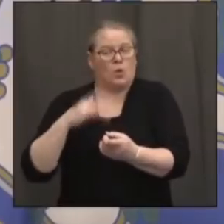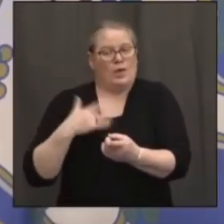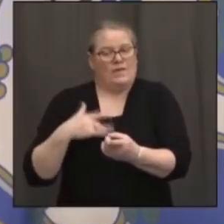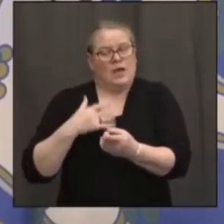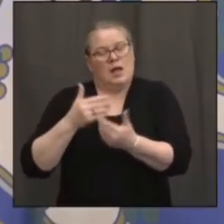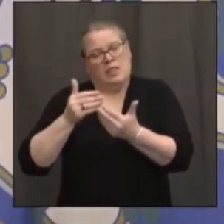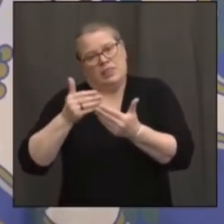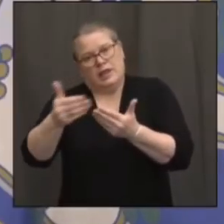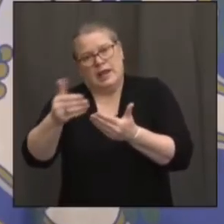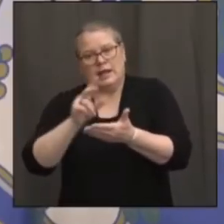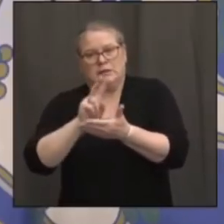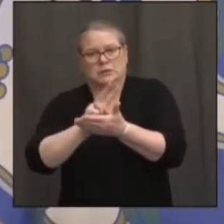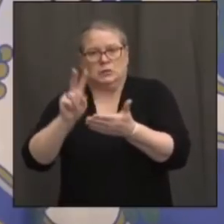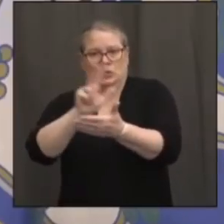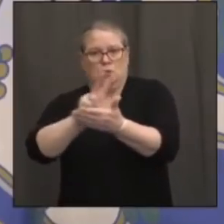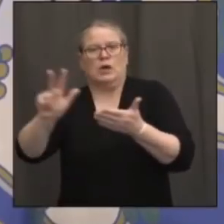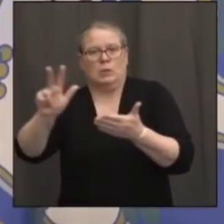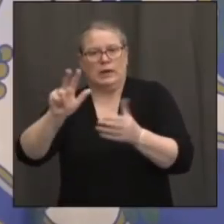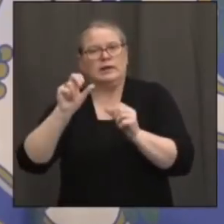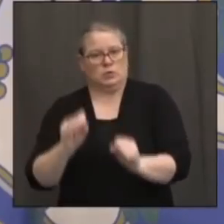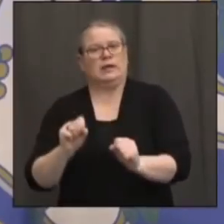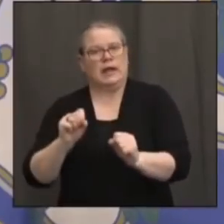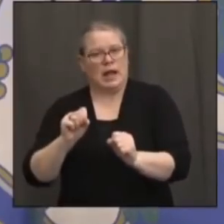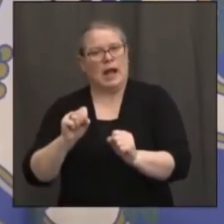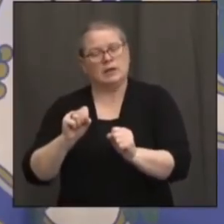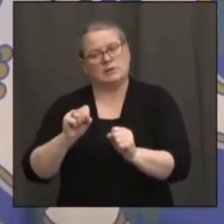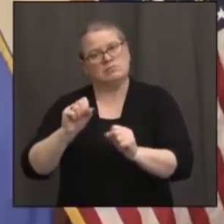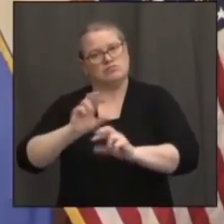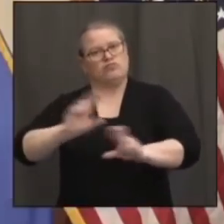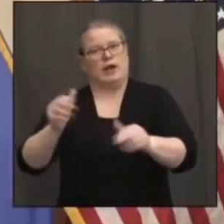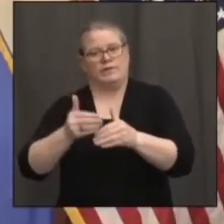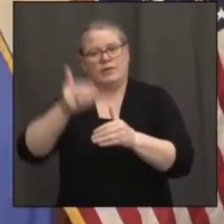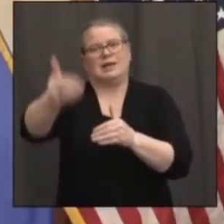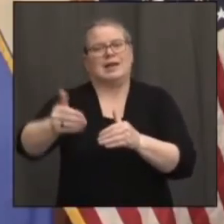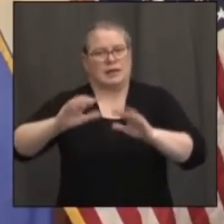we'll be able to go to the next age cohort.